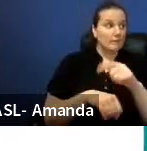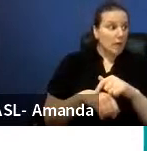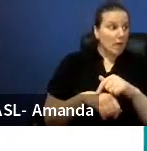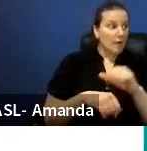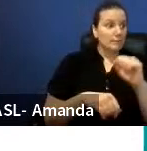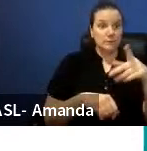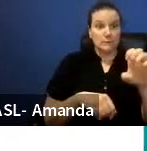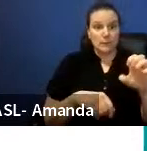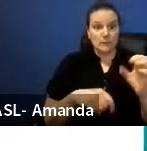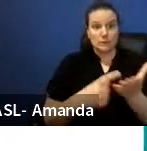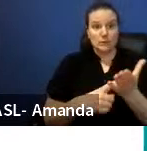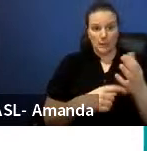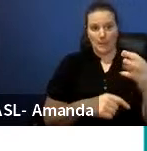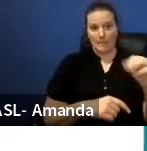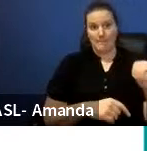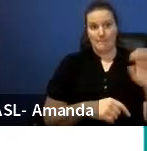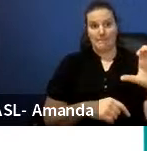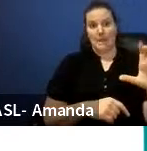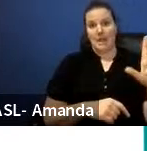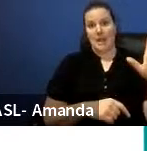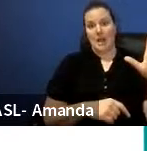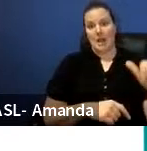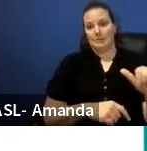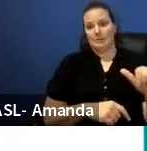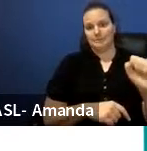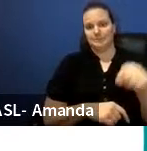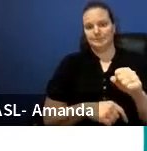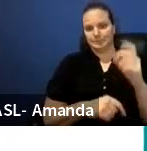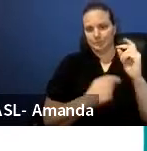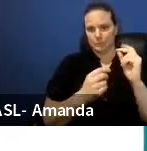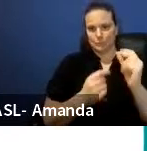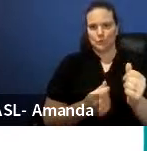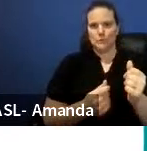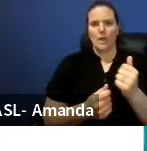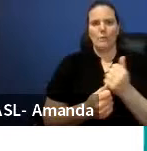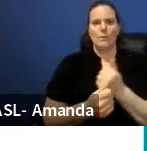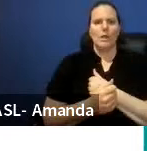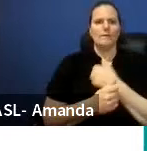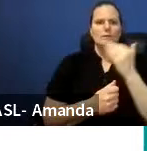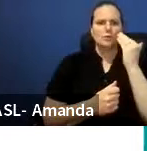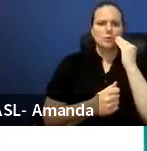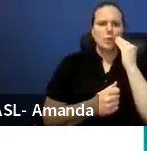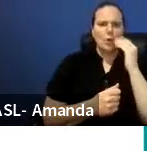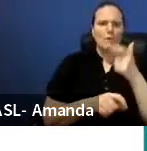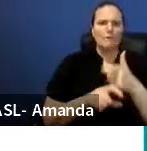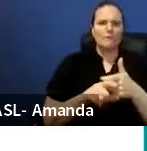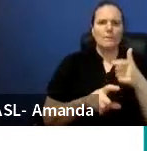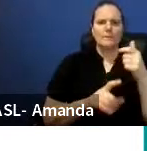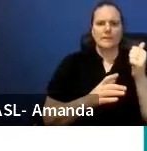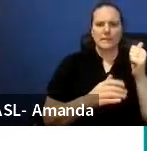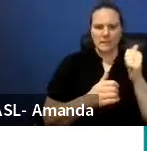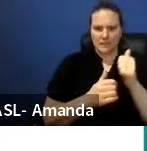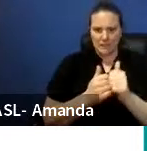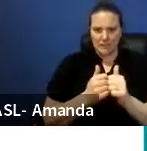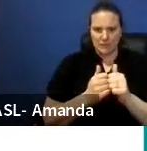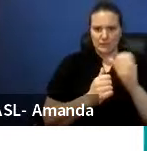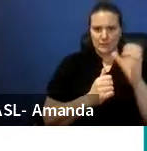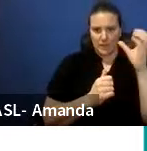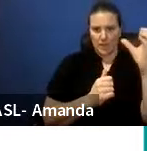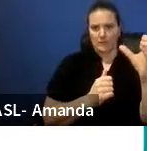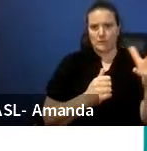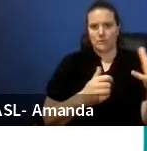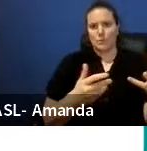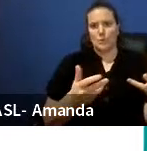this. Michaela. Yes, just really quick. I would love to know, based off of each of those concepts, like